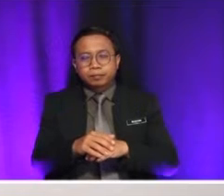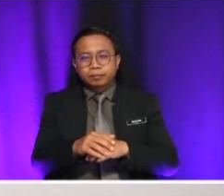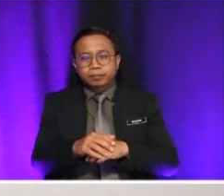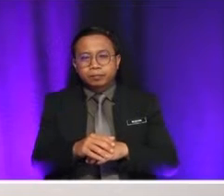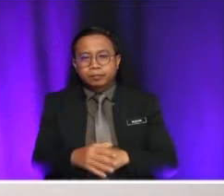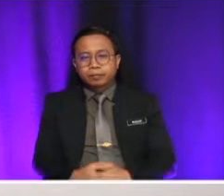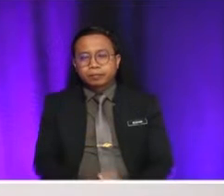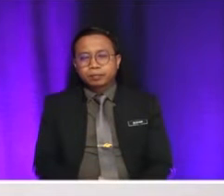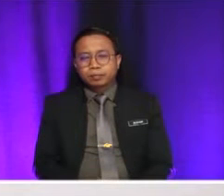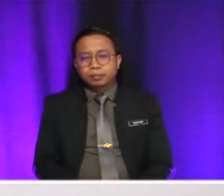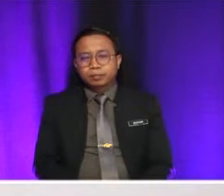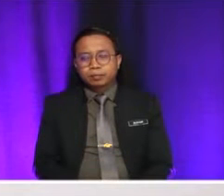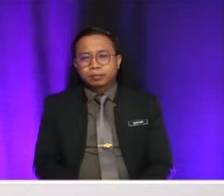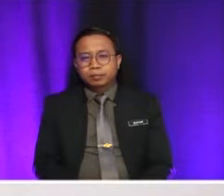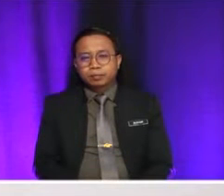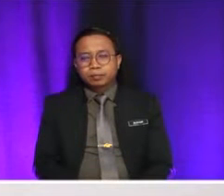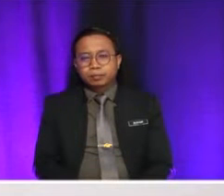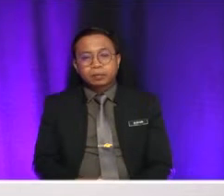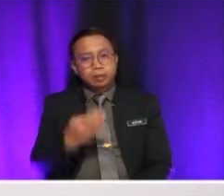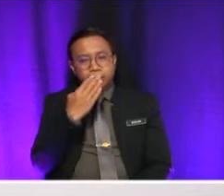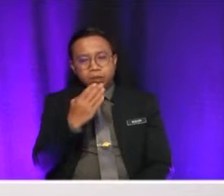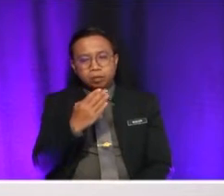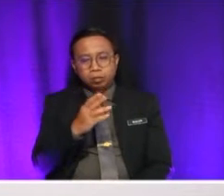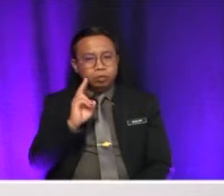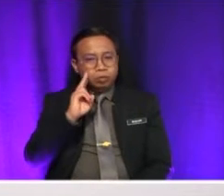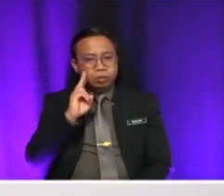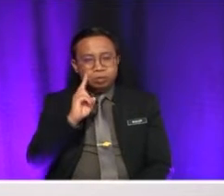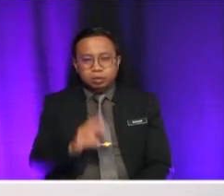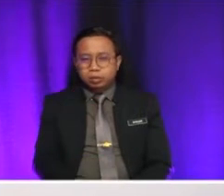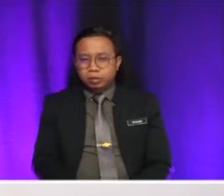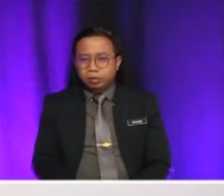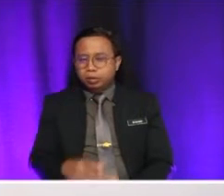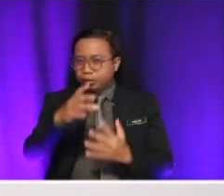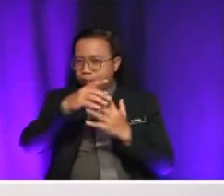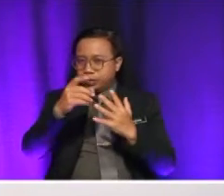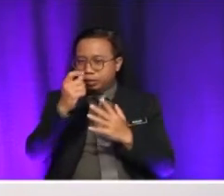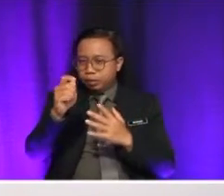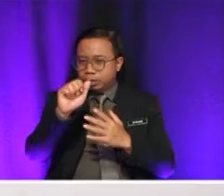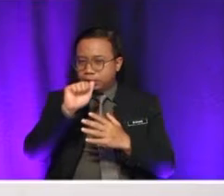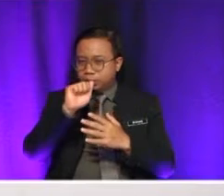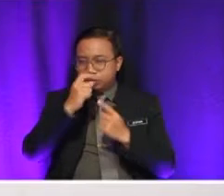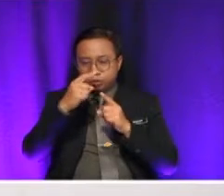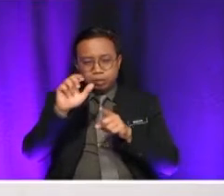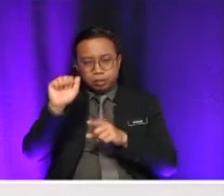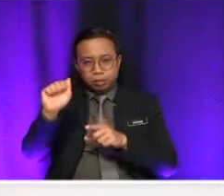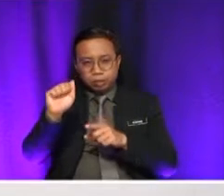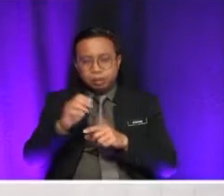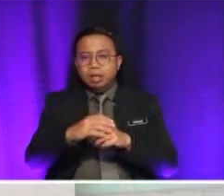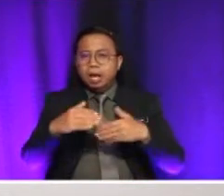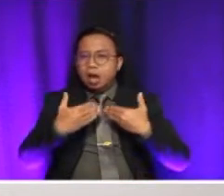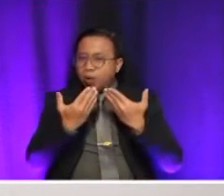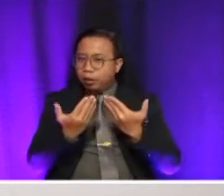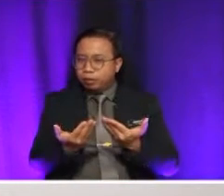year. Okay, thank you, Vashini. Okay, so Vashini picked the answer A because it starts with